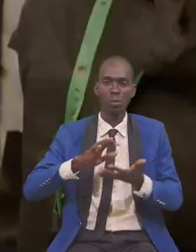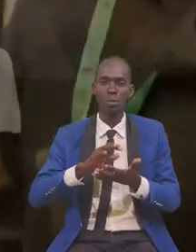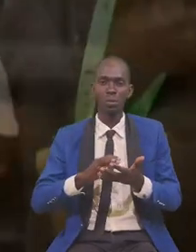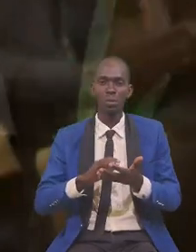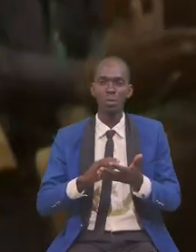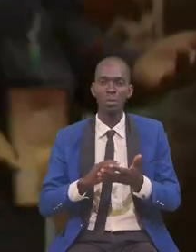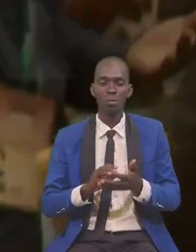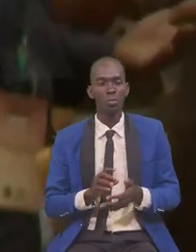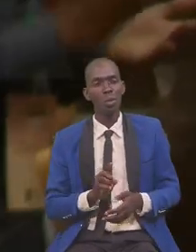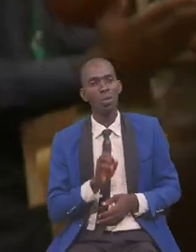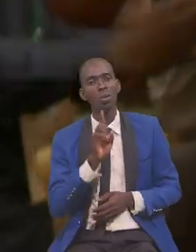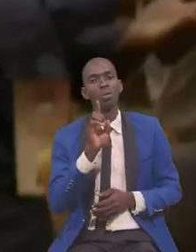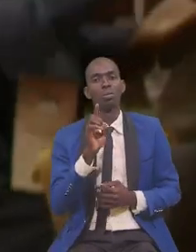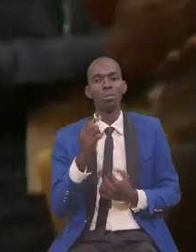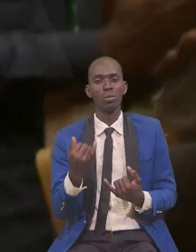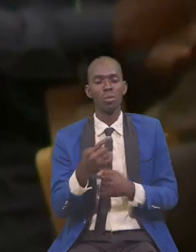up and down,